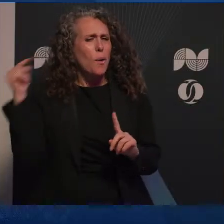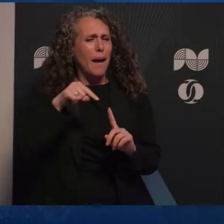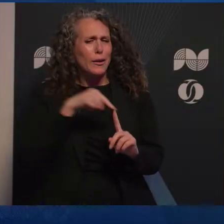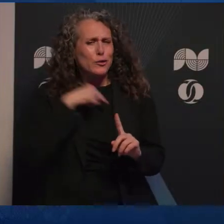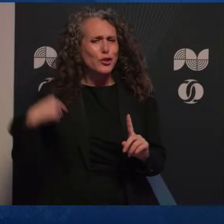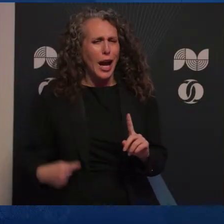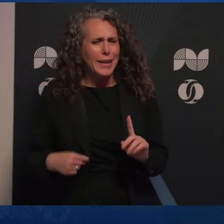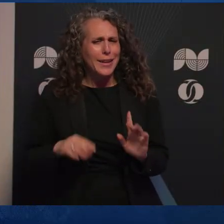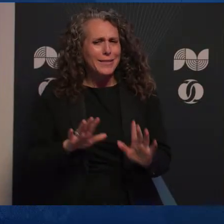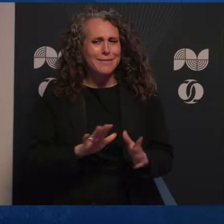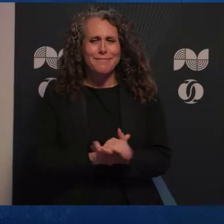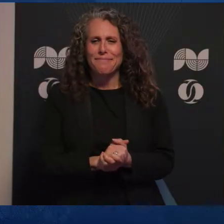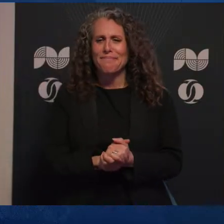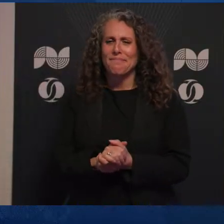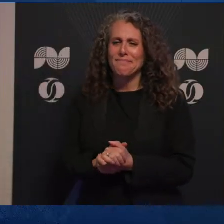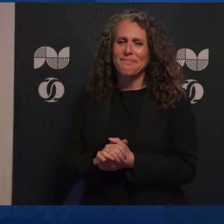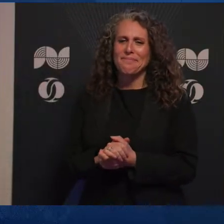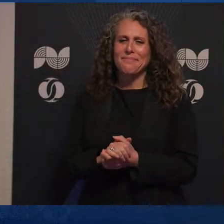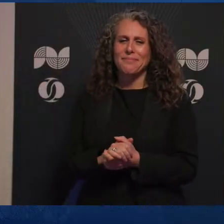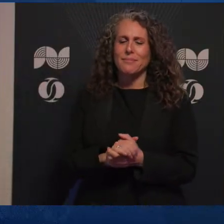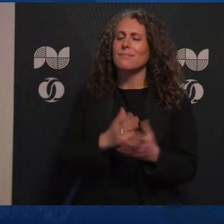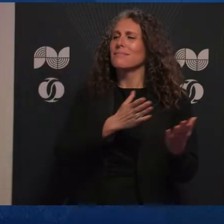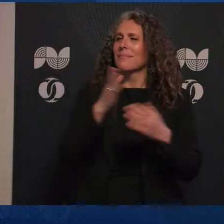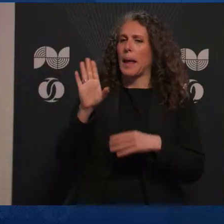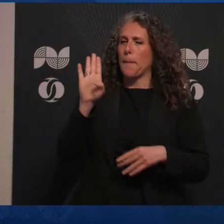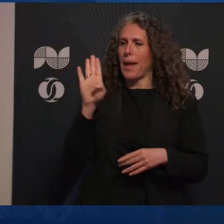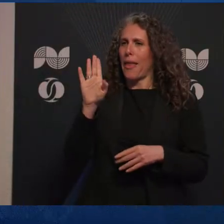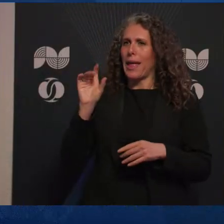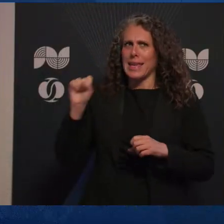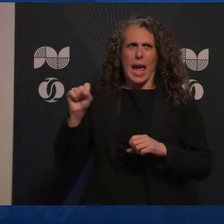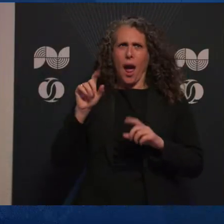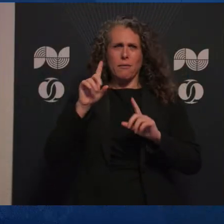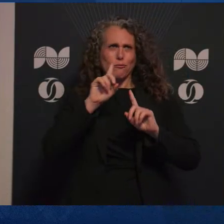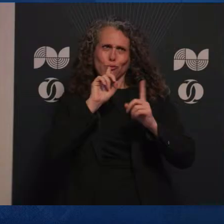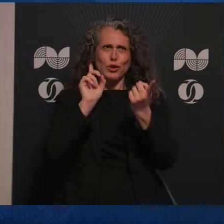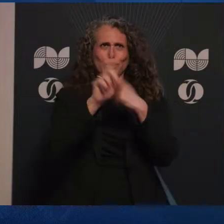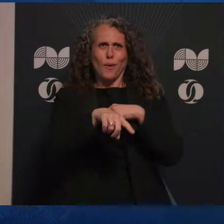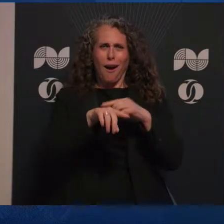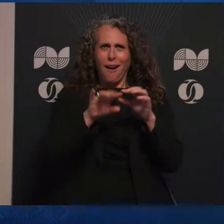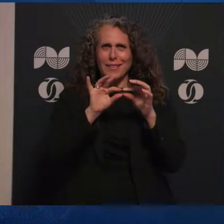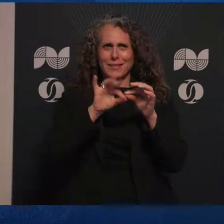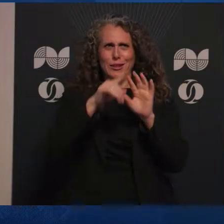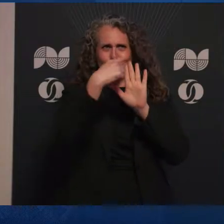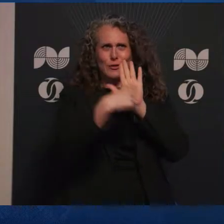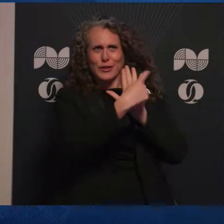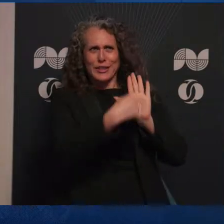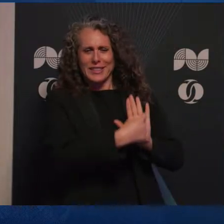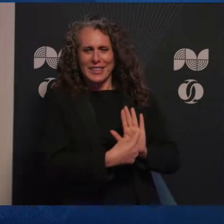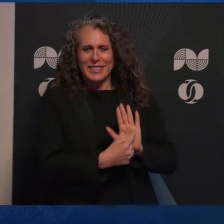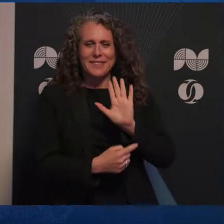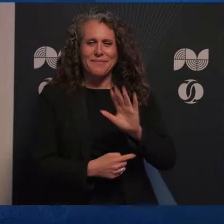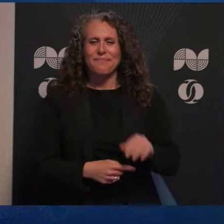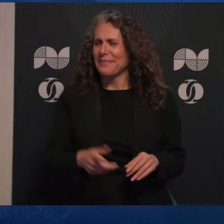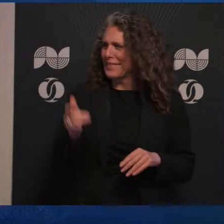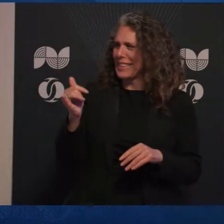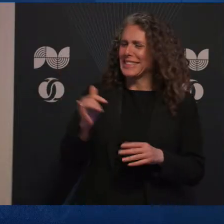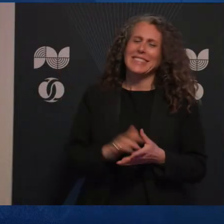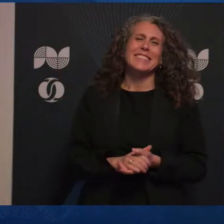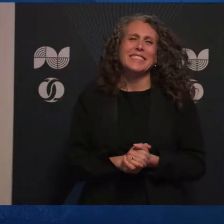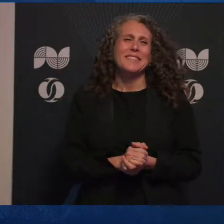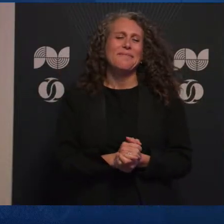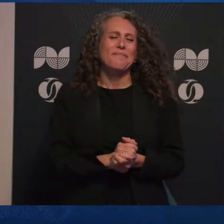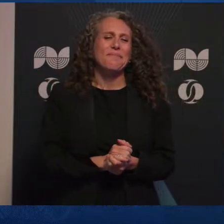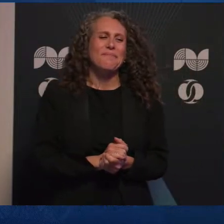But actually, let's go to Beata, and she can defend herself on the discriminatory point. So. Absolutely. So